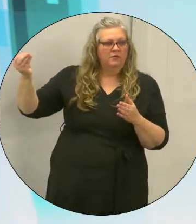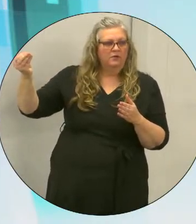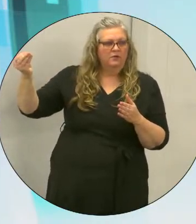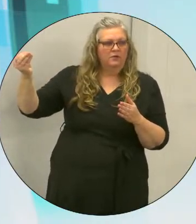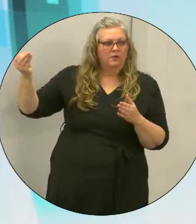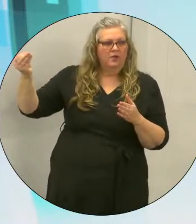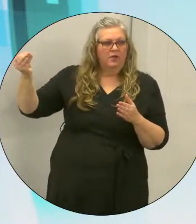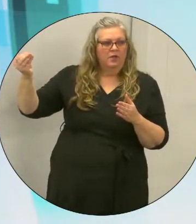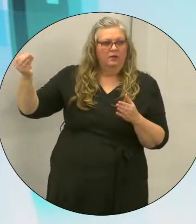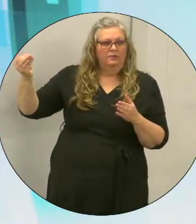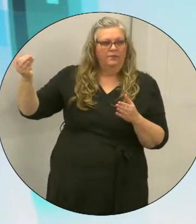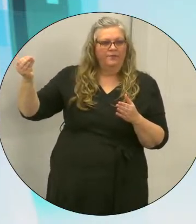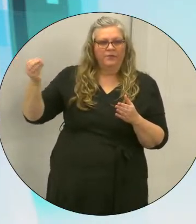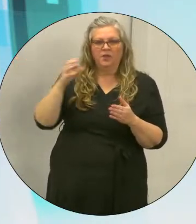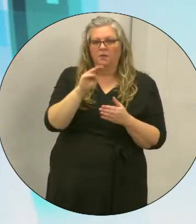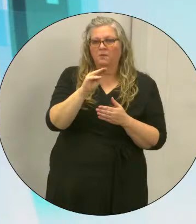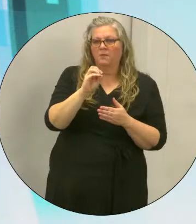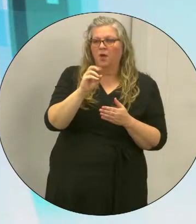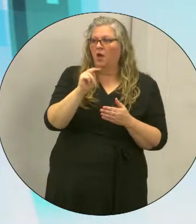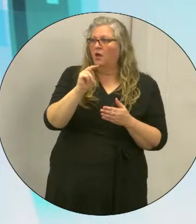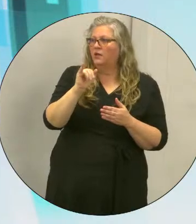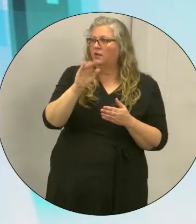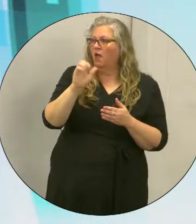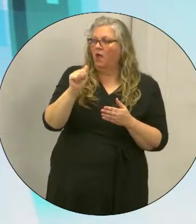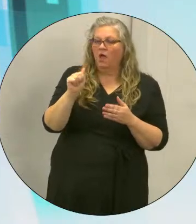okay. Monica,